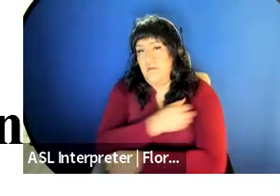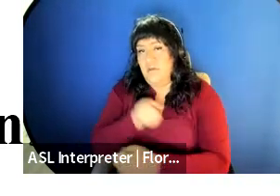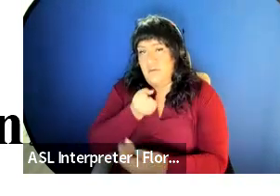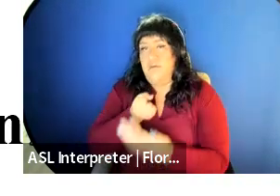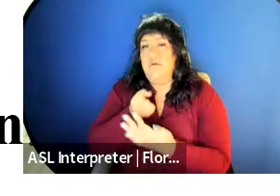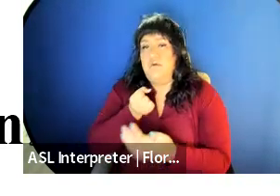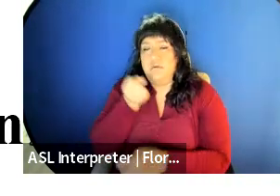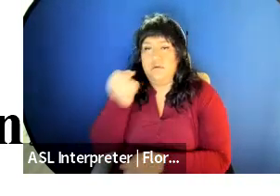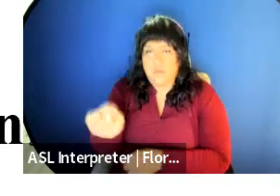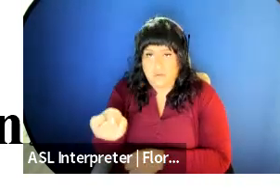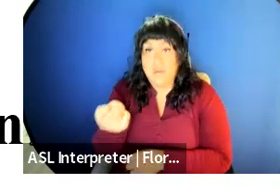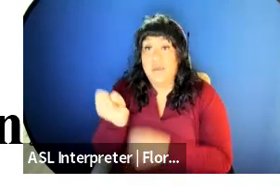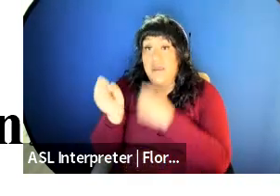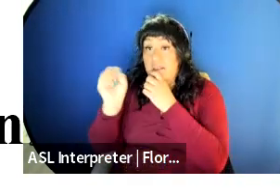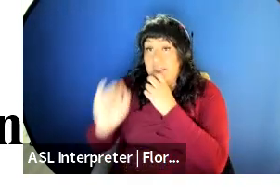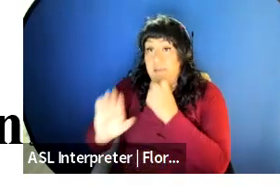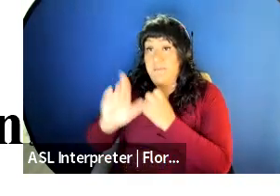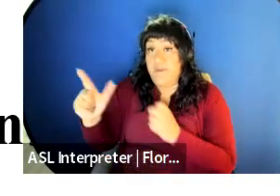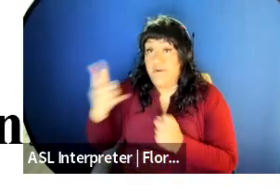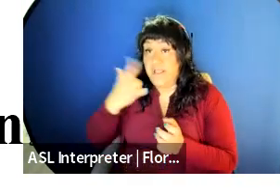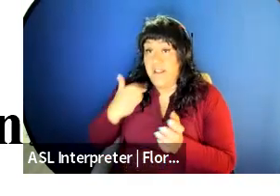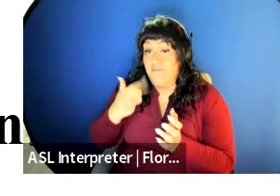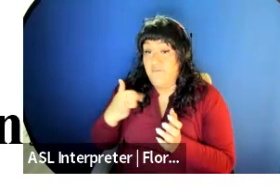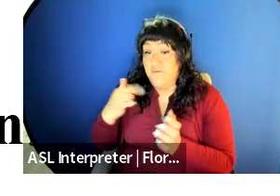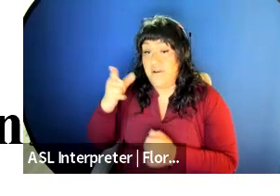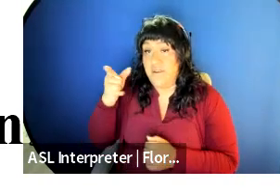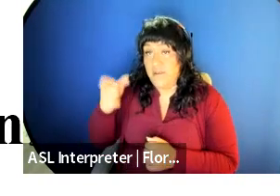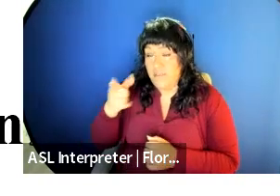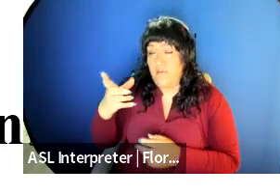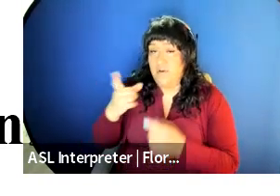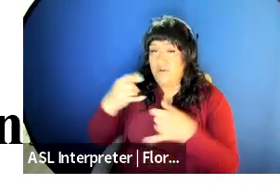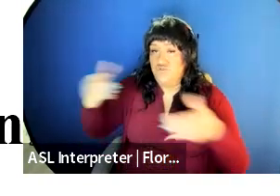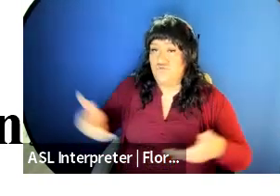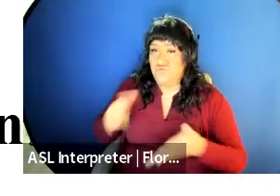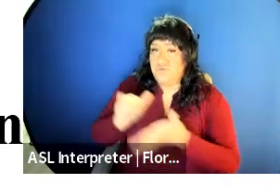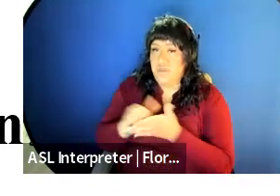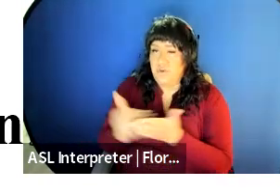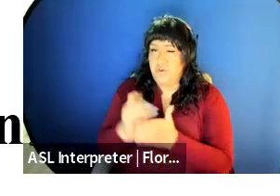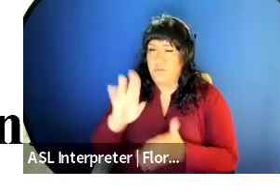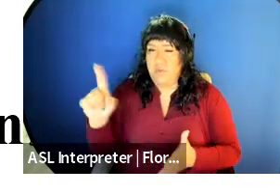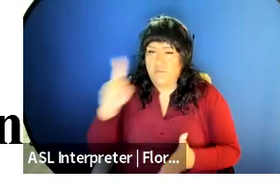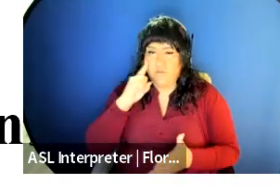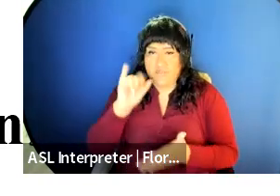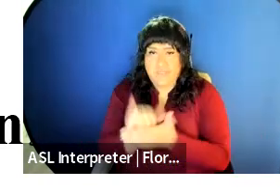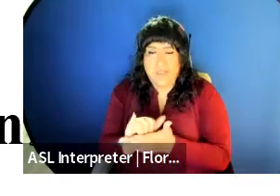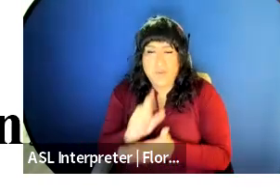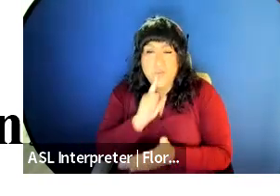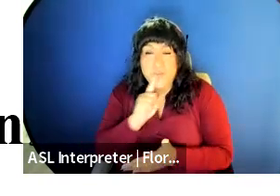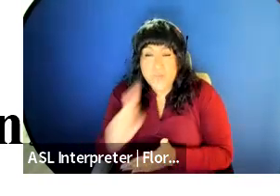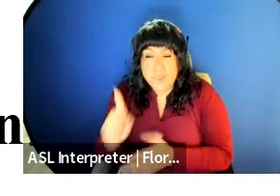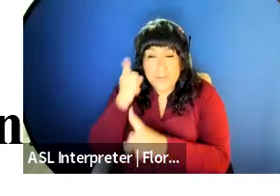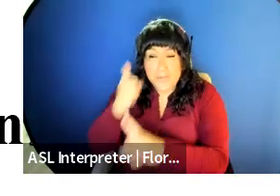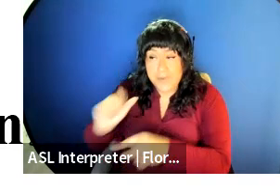in California that's come forth. That's the criterion they want to introduce in California now. But it's really the practice in a lot of